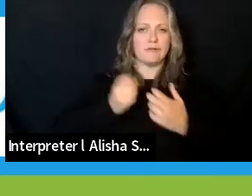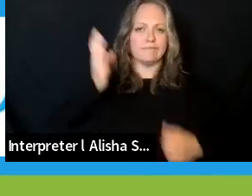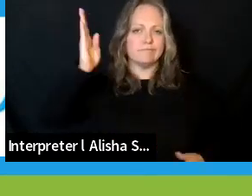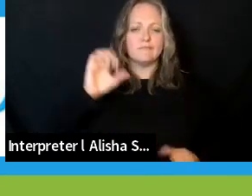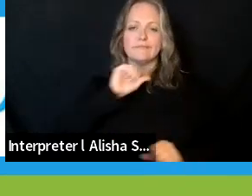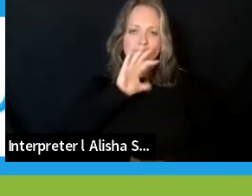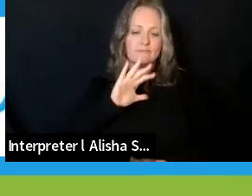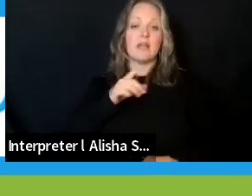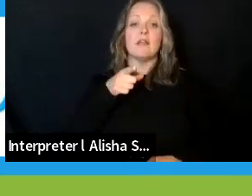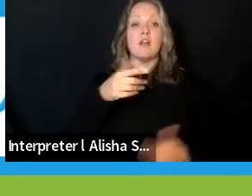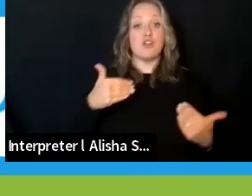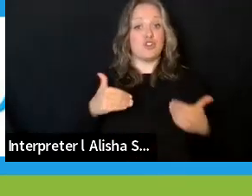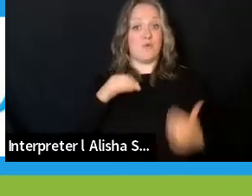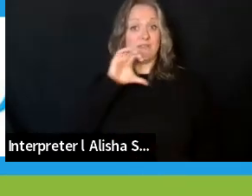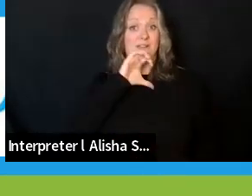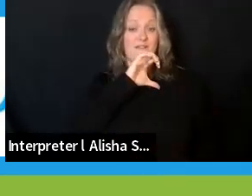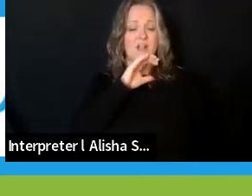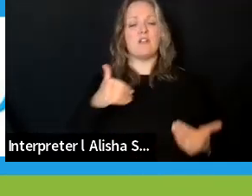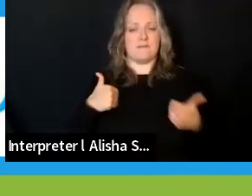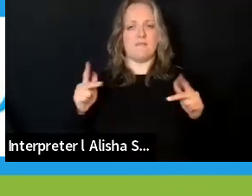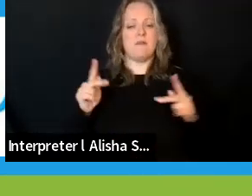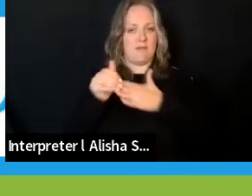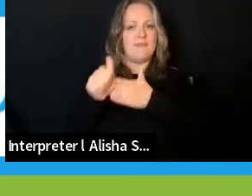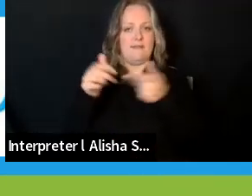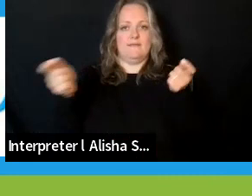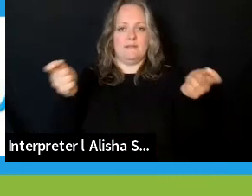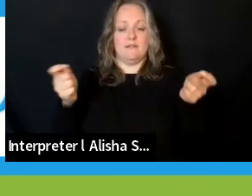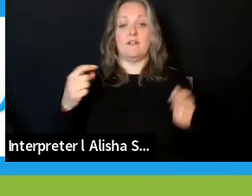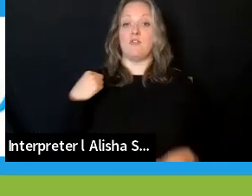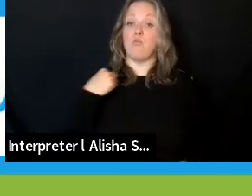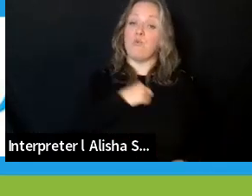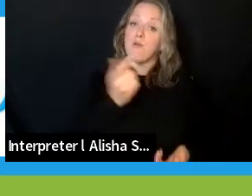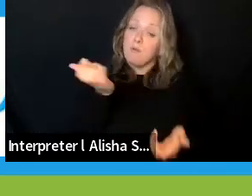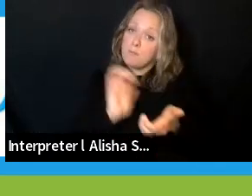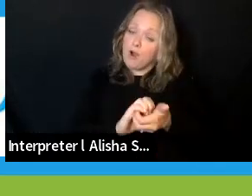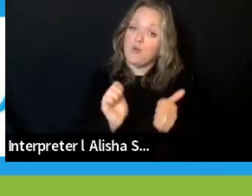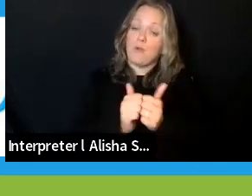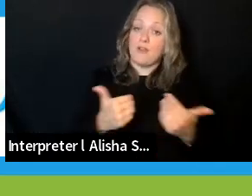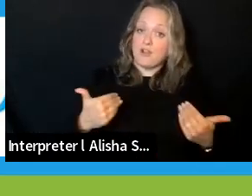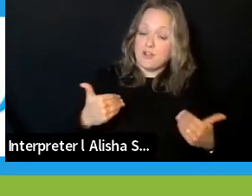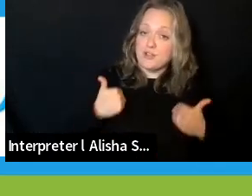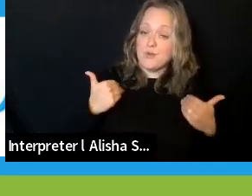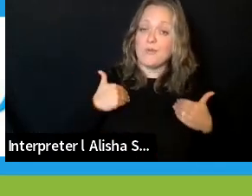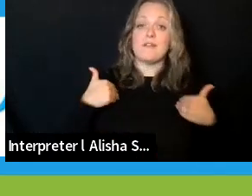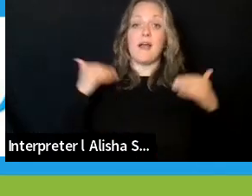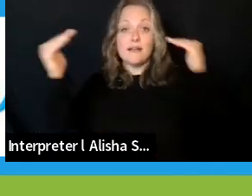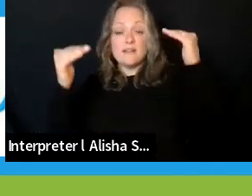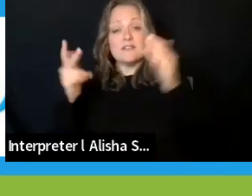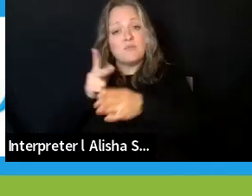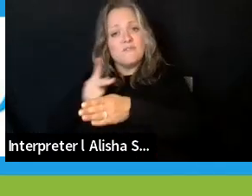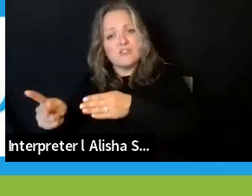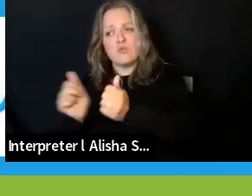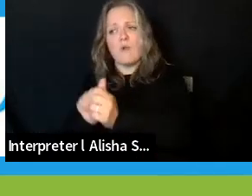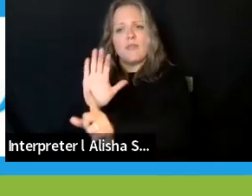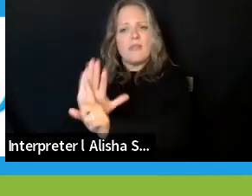youth directed. Kentucky Strengthening Families will partner with youth, young adults, and young professionals with lived